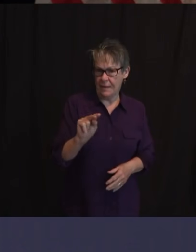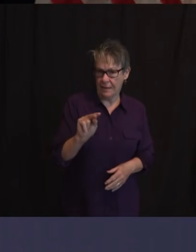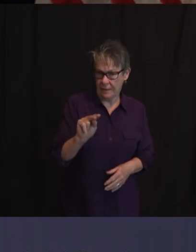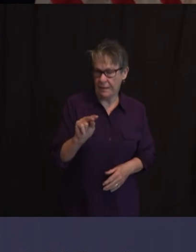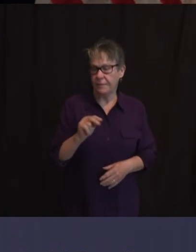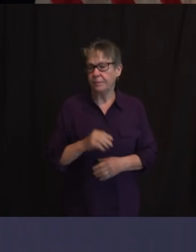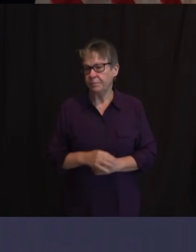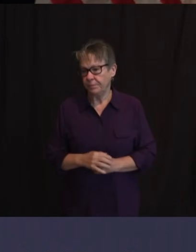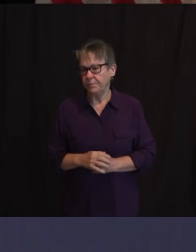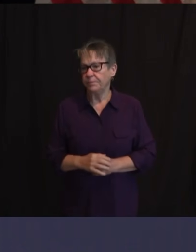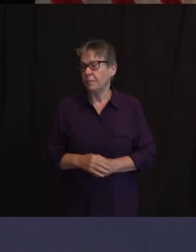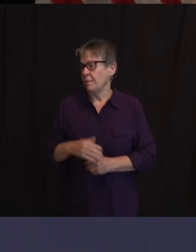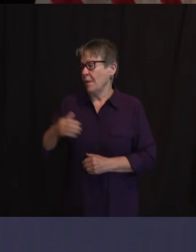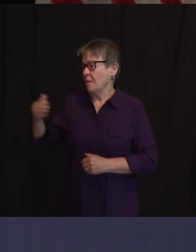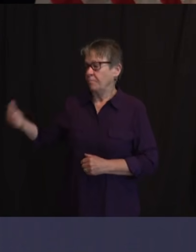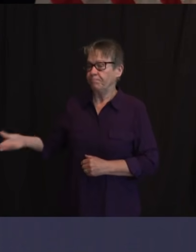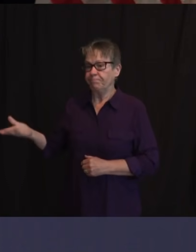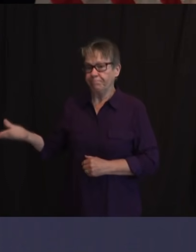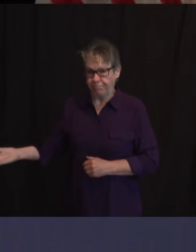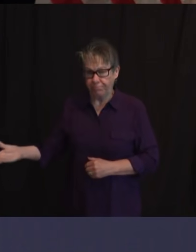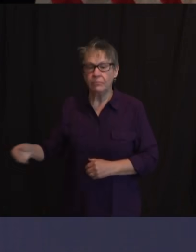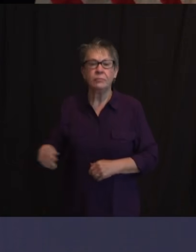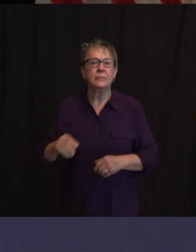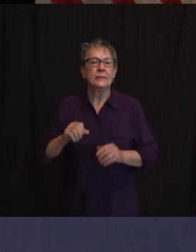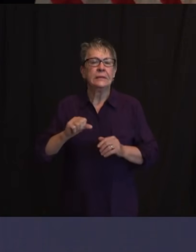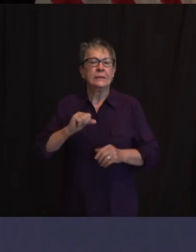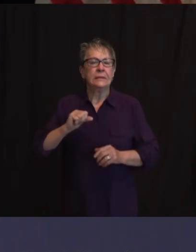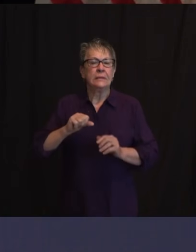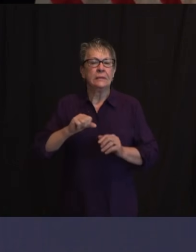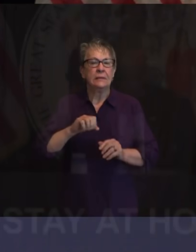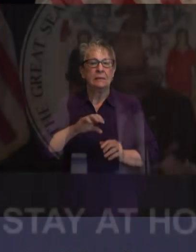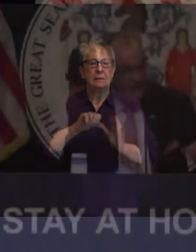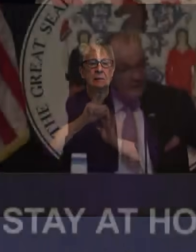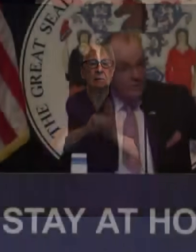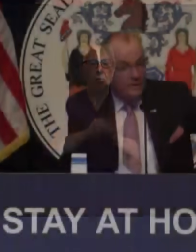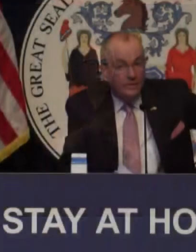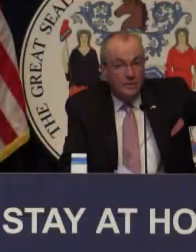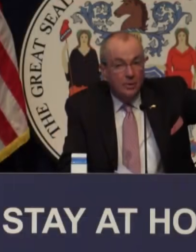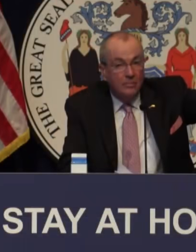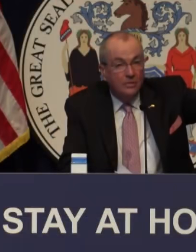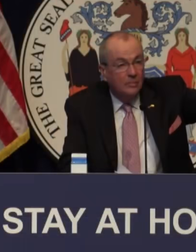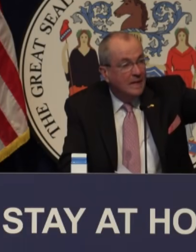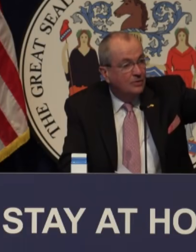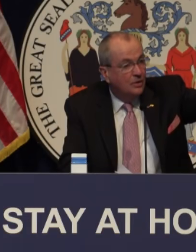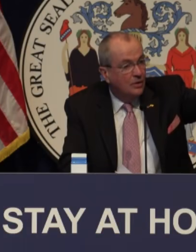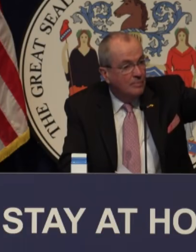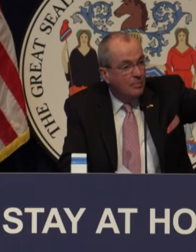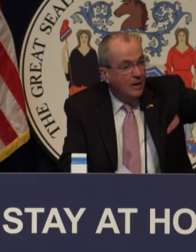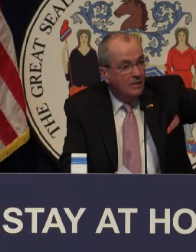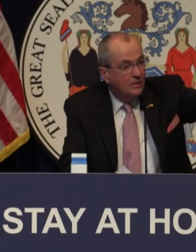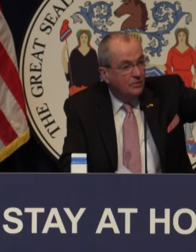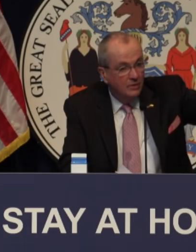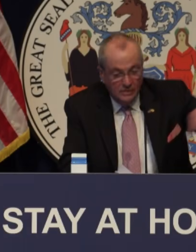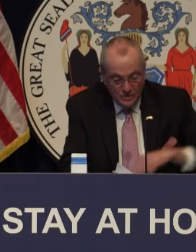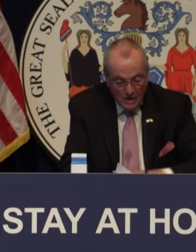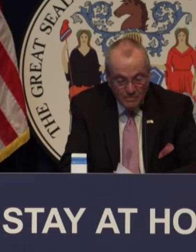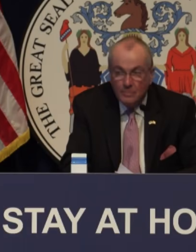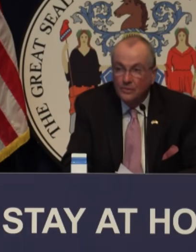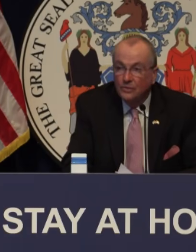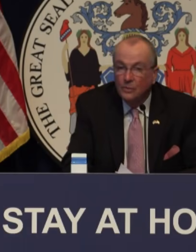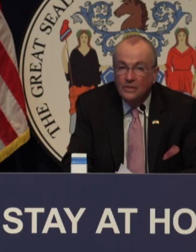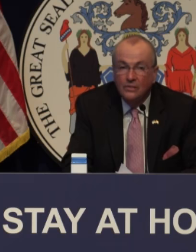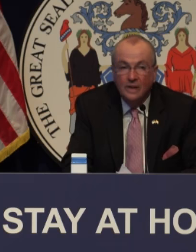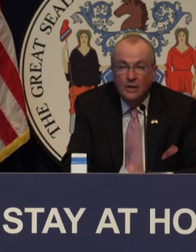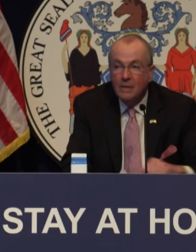my left, also not in need of an introduction, Superintendent of the State Police, Colonel Pat Callahan, Director of the Department of Homeland Security and Preparedness.